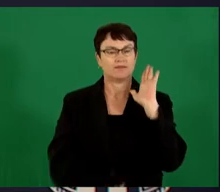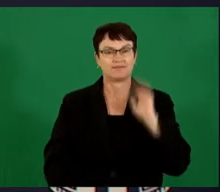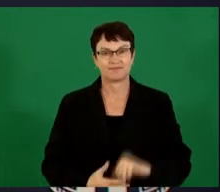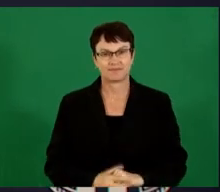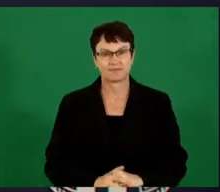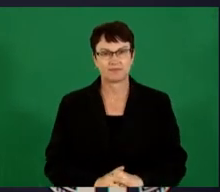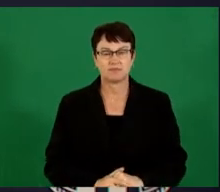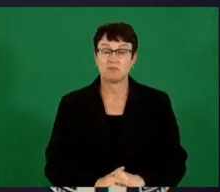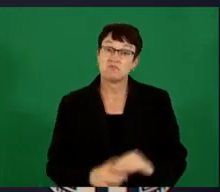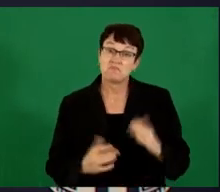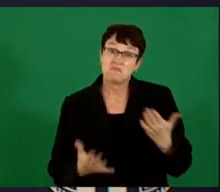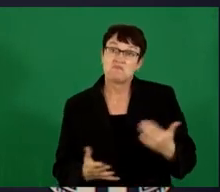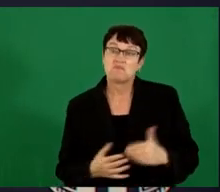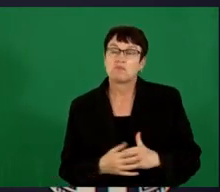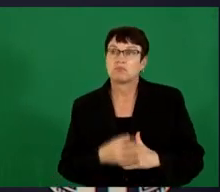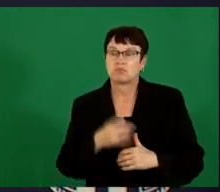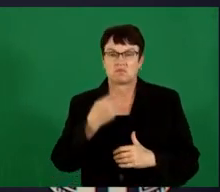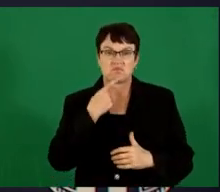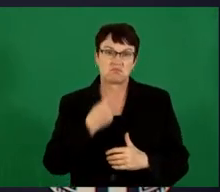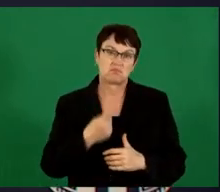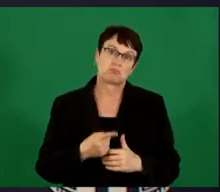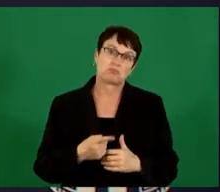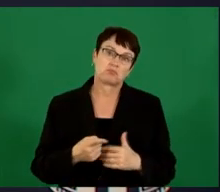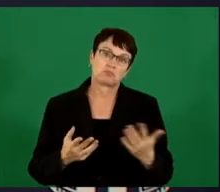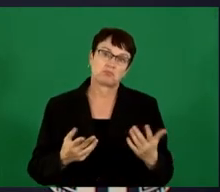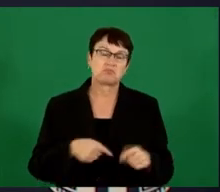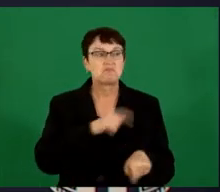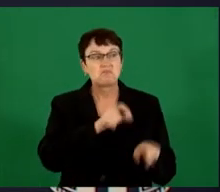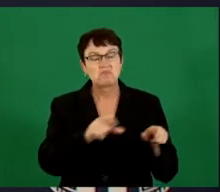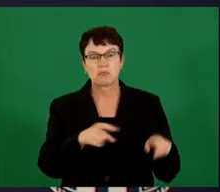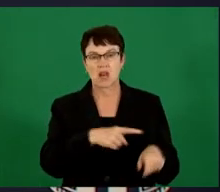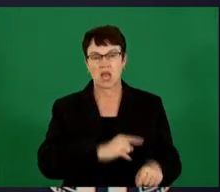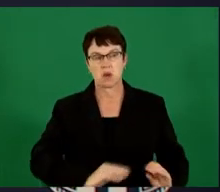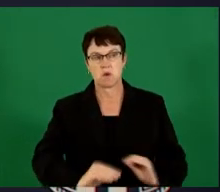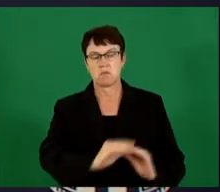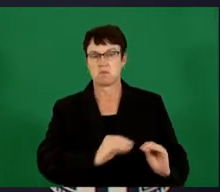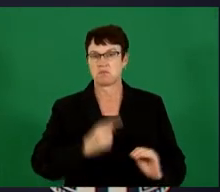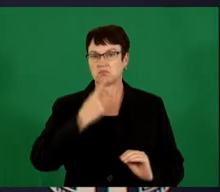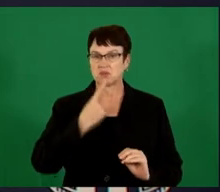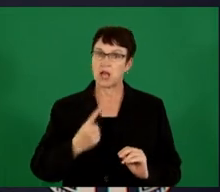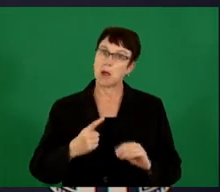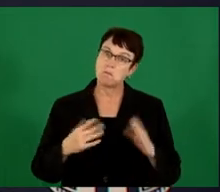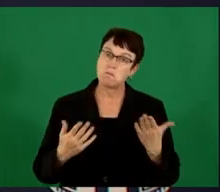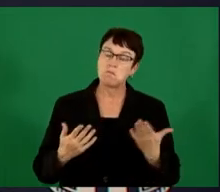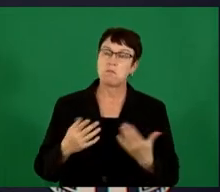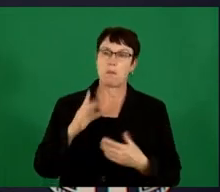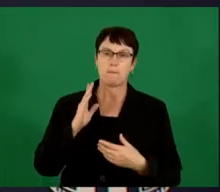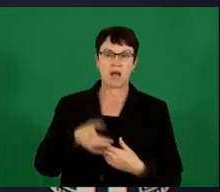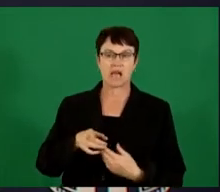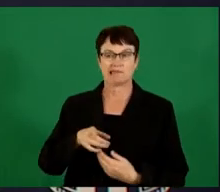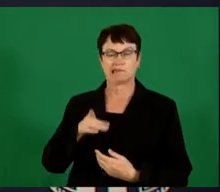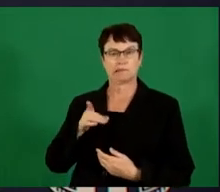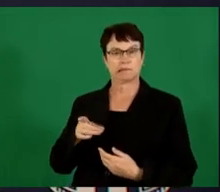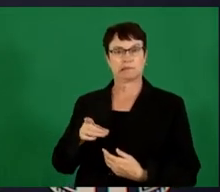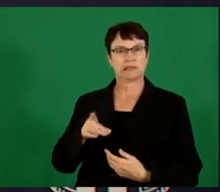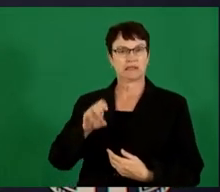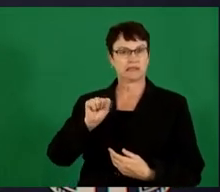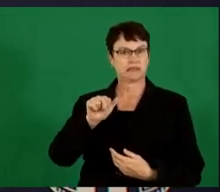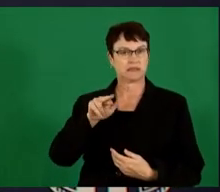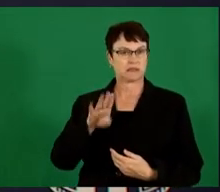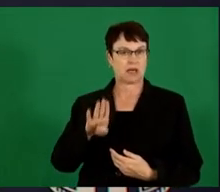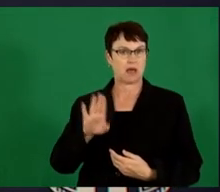you say that there is talk about the Reserve Bank's mandate to being able to bolster growth and